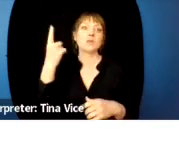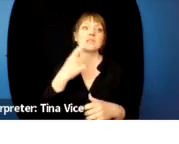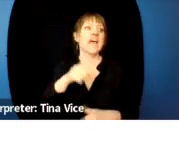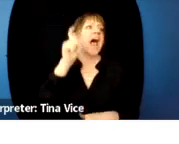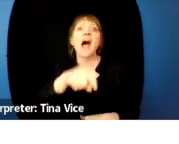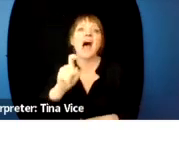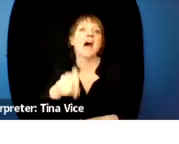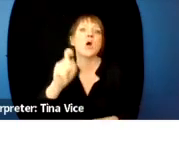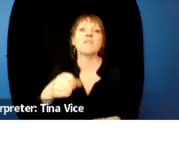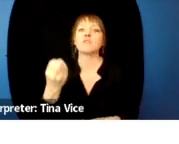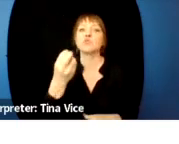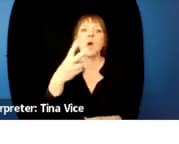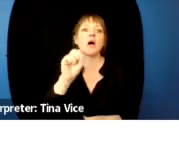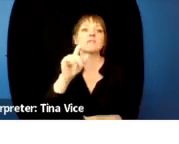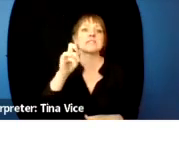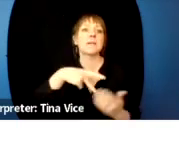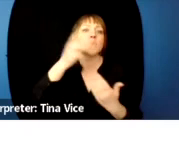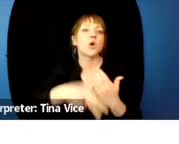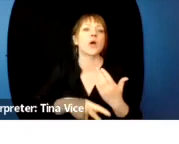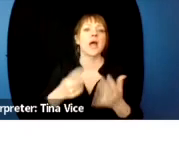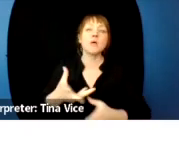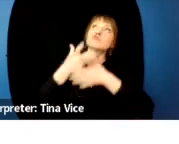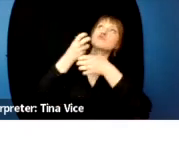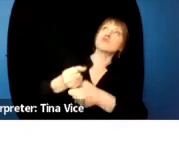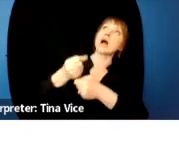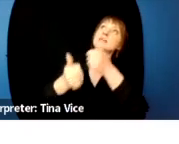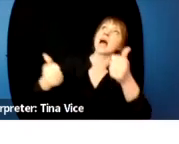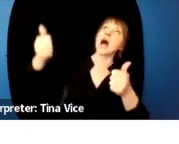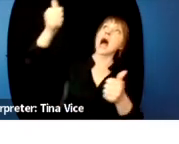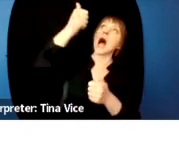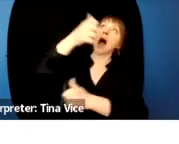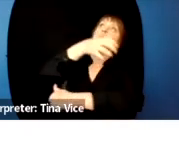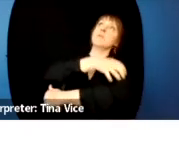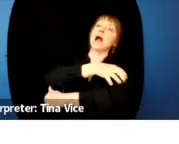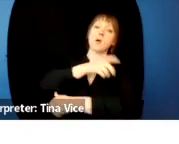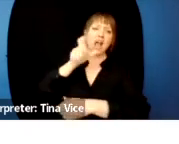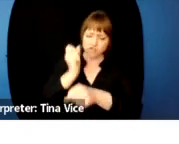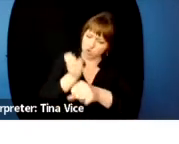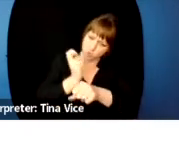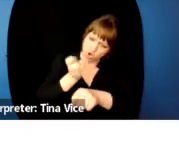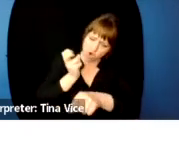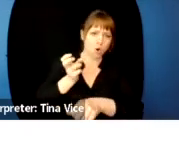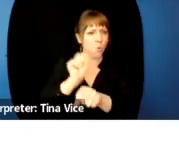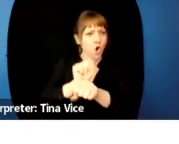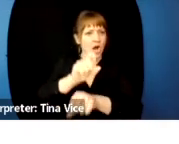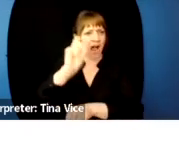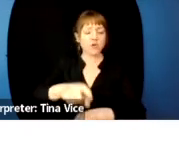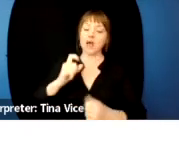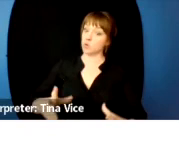power. You need counseling, you need to work harder. You need to just accept that you have no control over